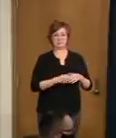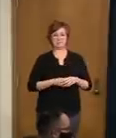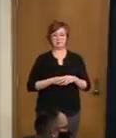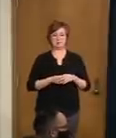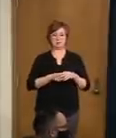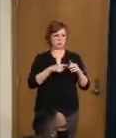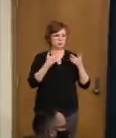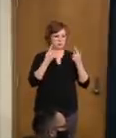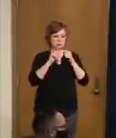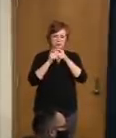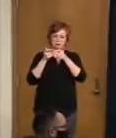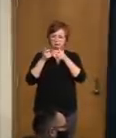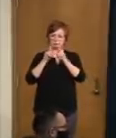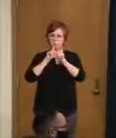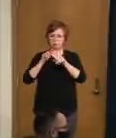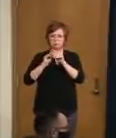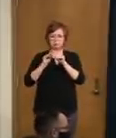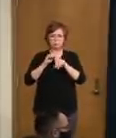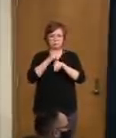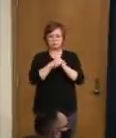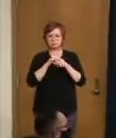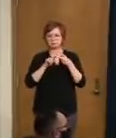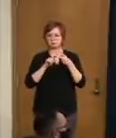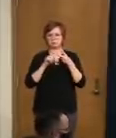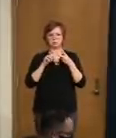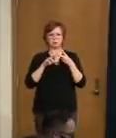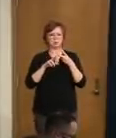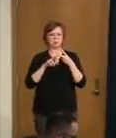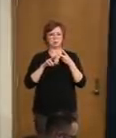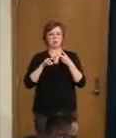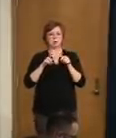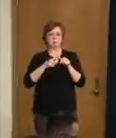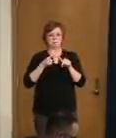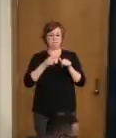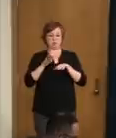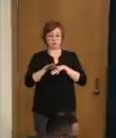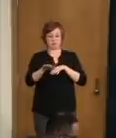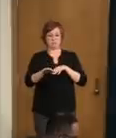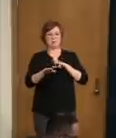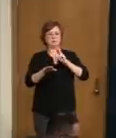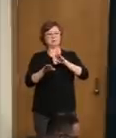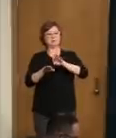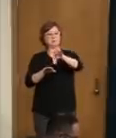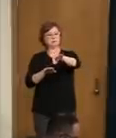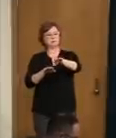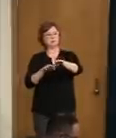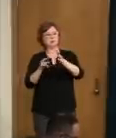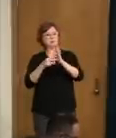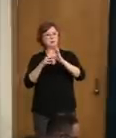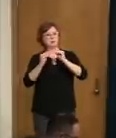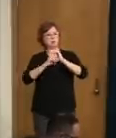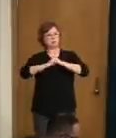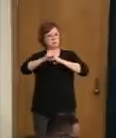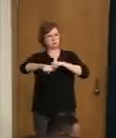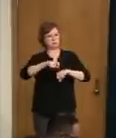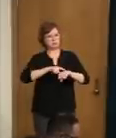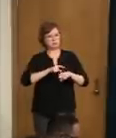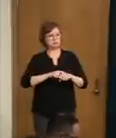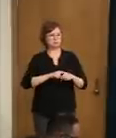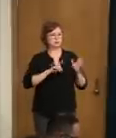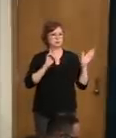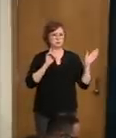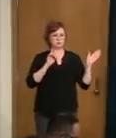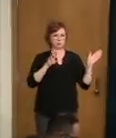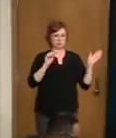more vaccine? Does that mean that the second phase will happen later than first thought? Yeah, maybe I'll make some initial comments and